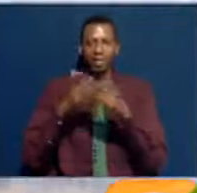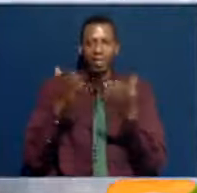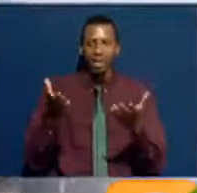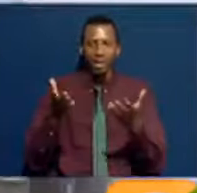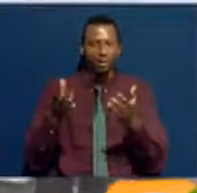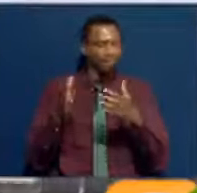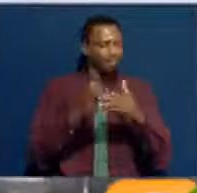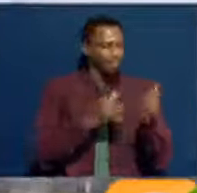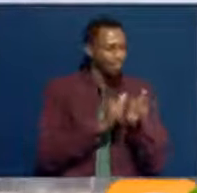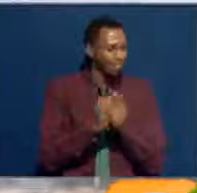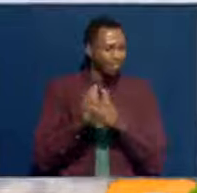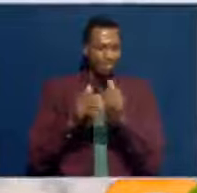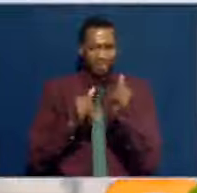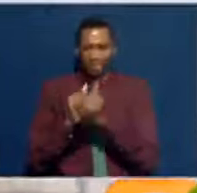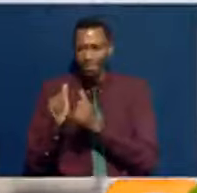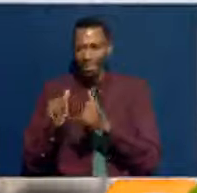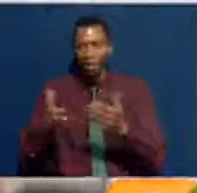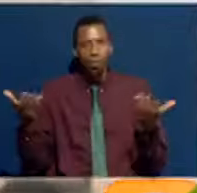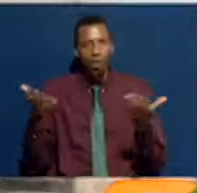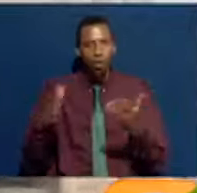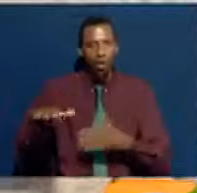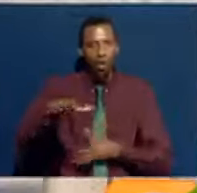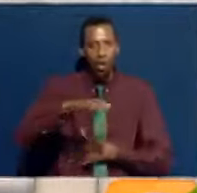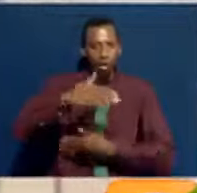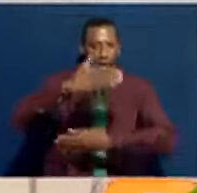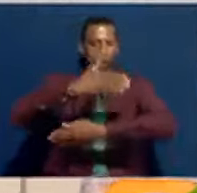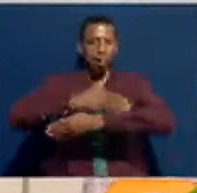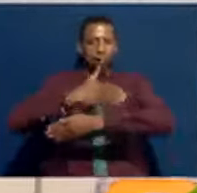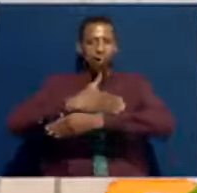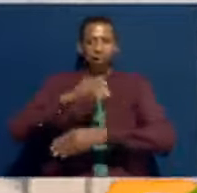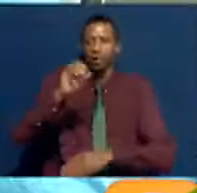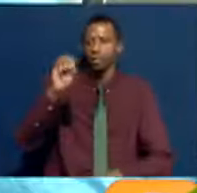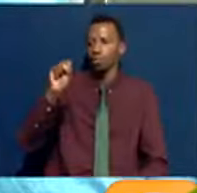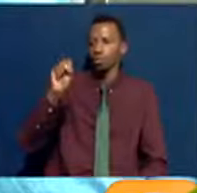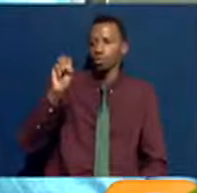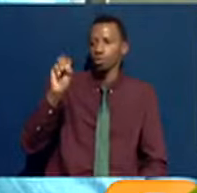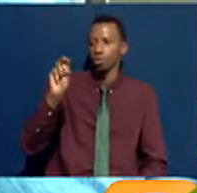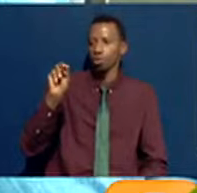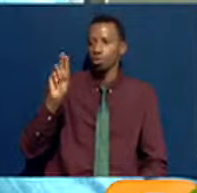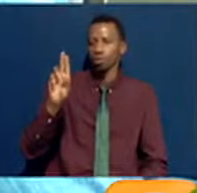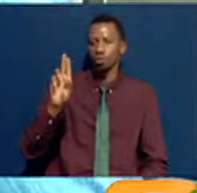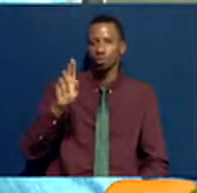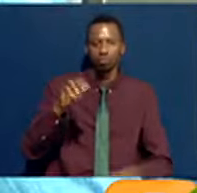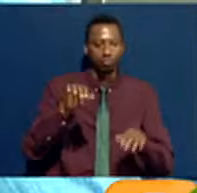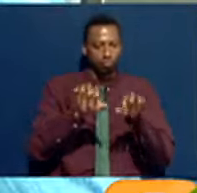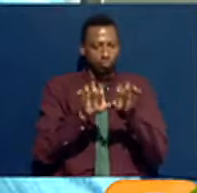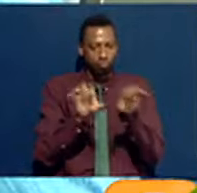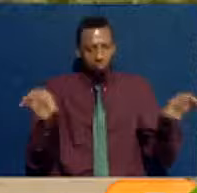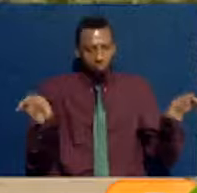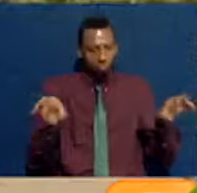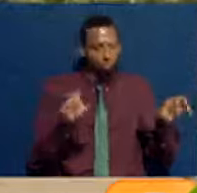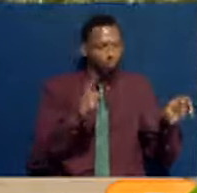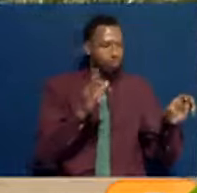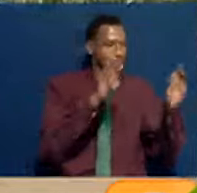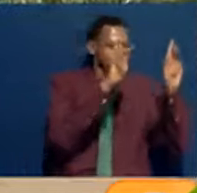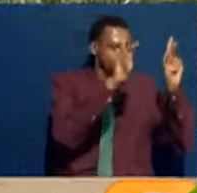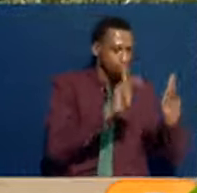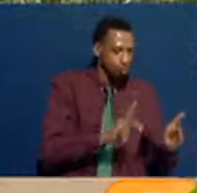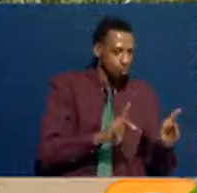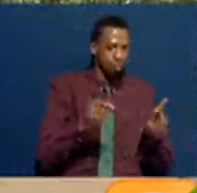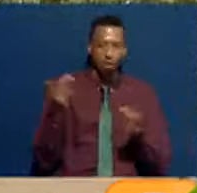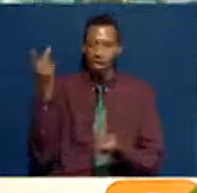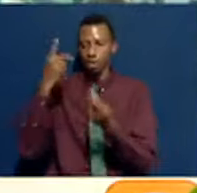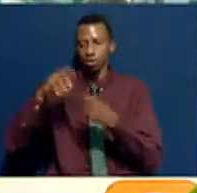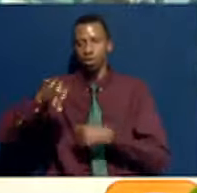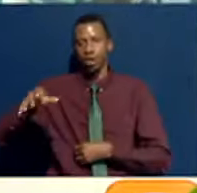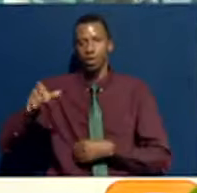and destruction along the notorious Sondu border that divides Kericho and Kisumu counties. President Ruto called